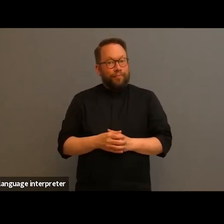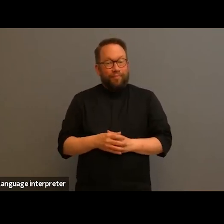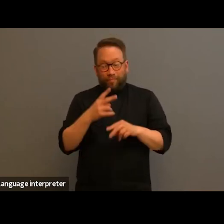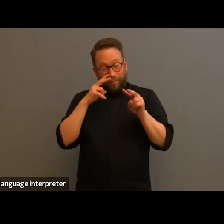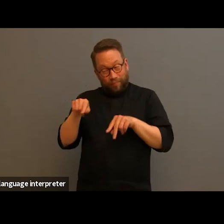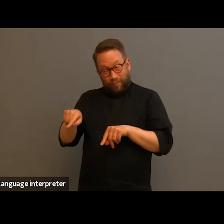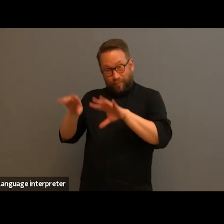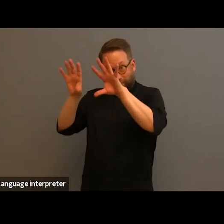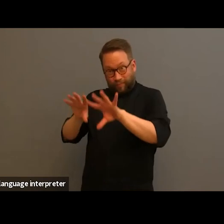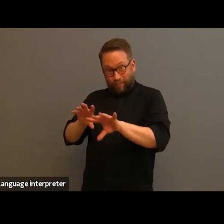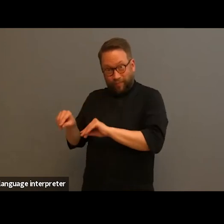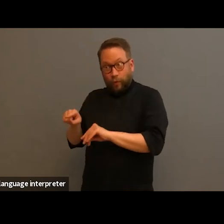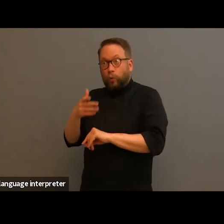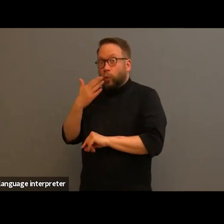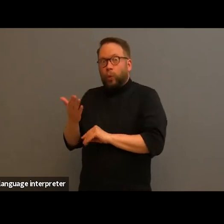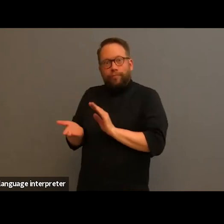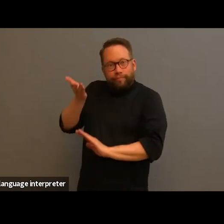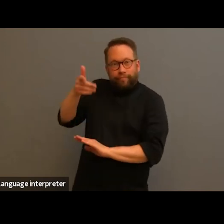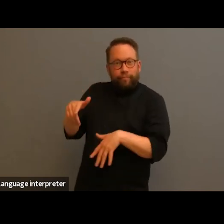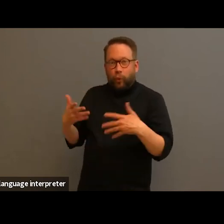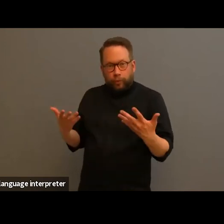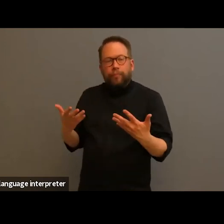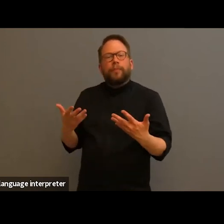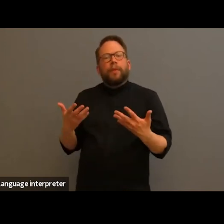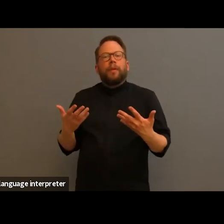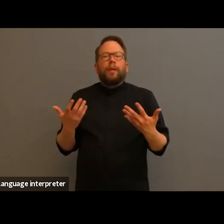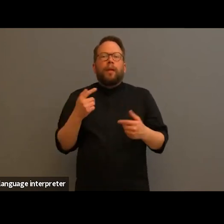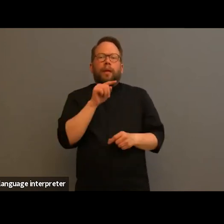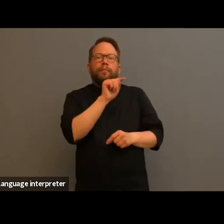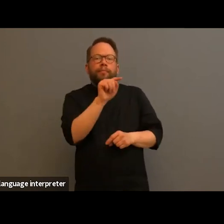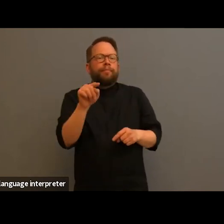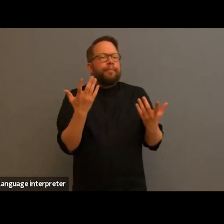not sufficiently tested in combination with assistive technology.